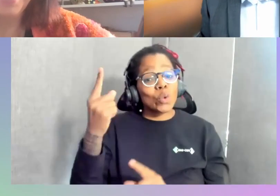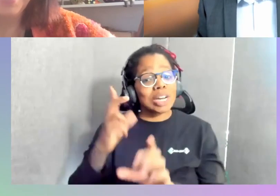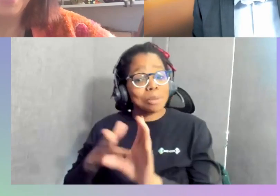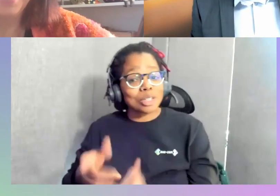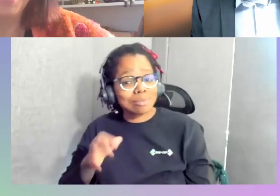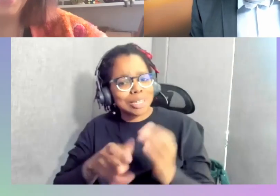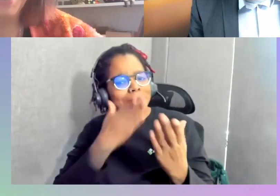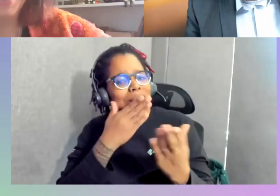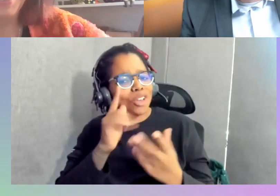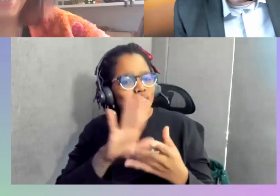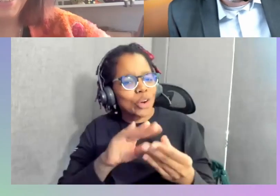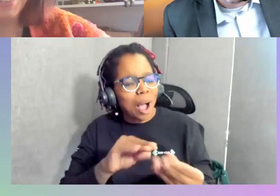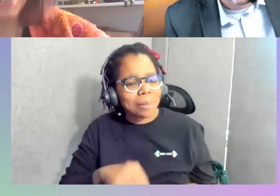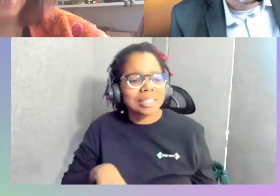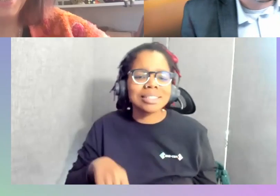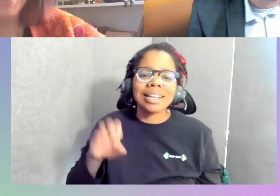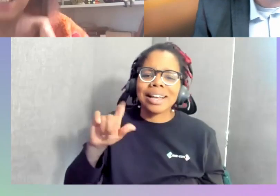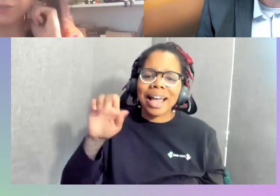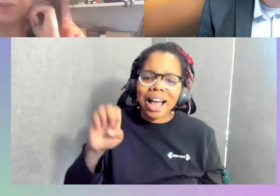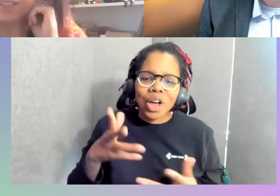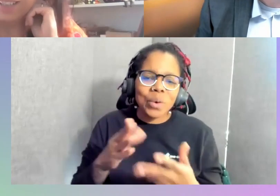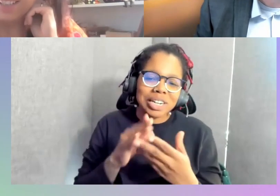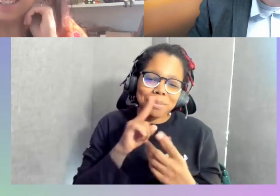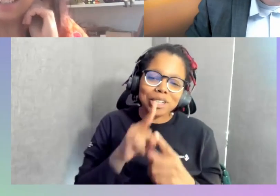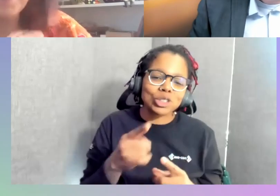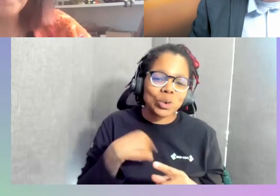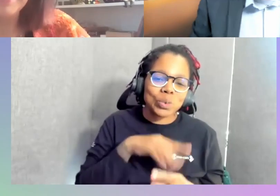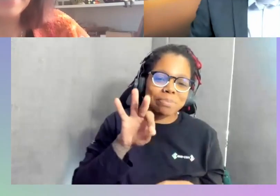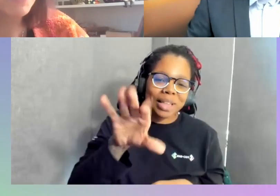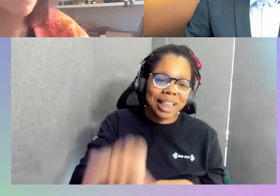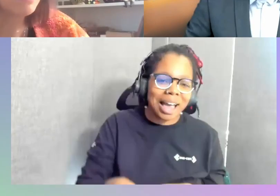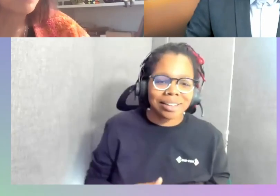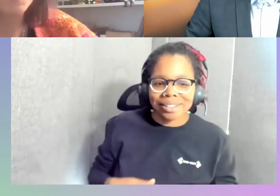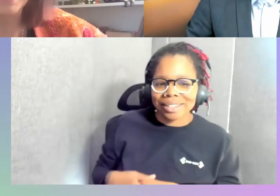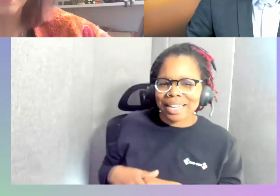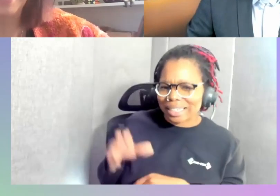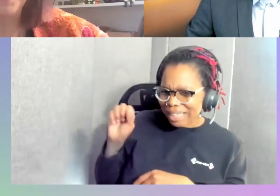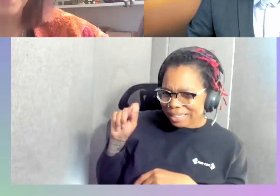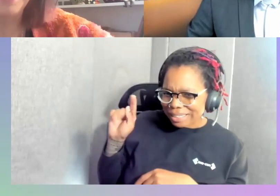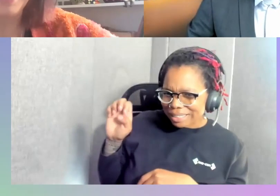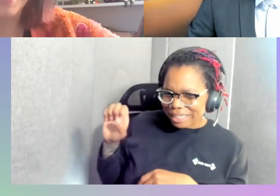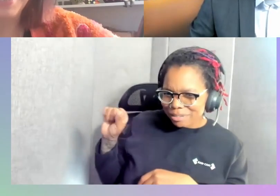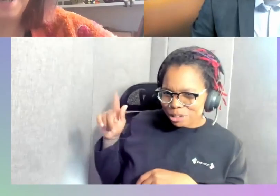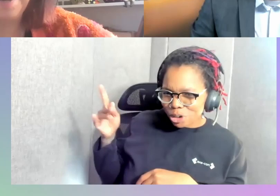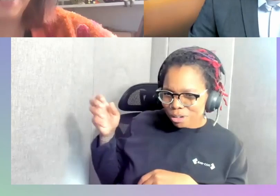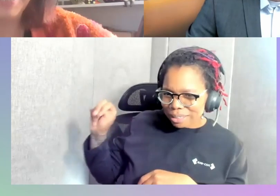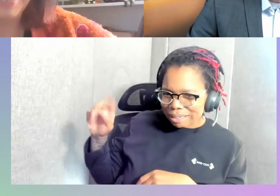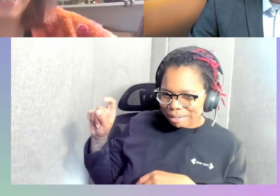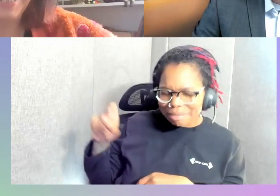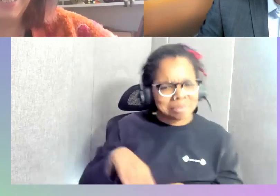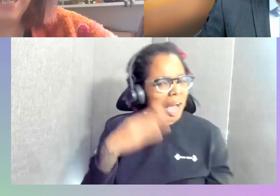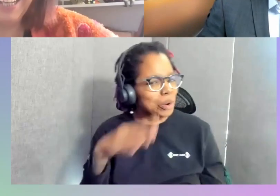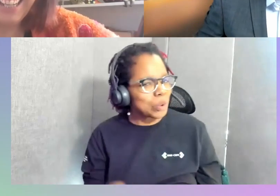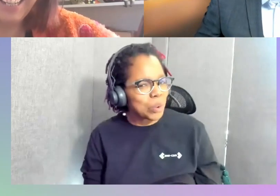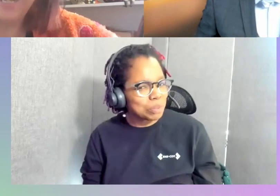just thanking you for your comments, Elle. I wanted to make sure we called that out as well. That wouldn't be Steve Sawson, would it? I haven't looked at the. I don't